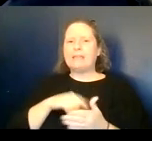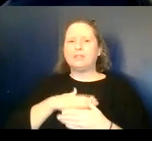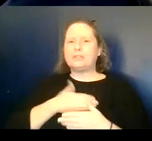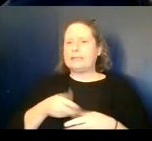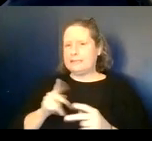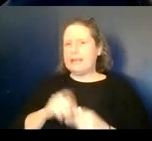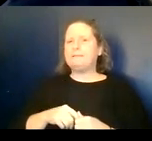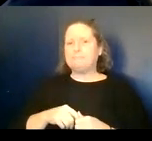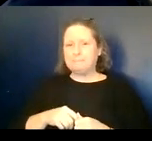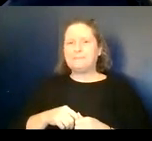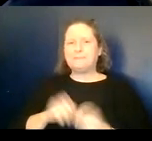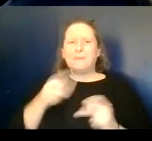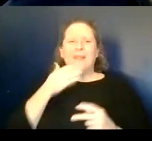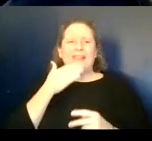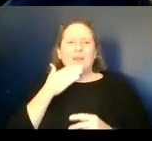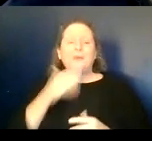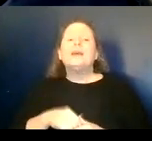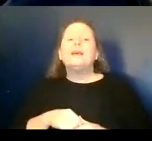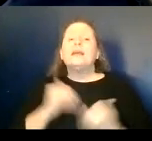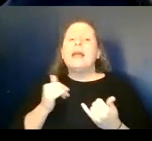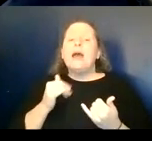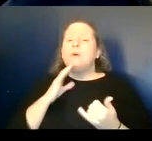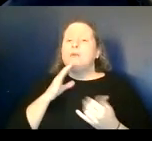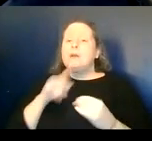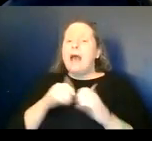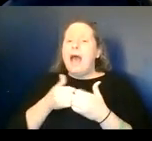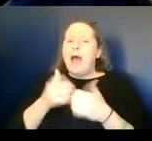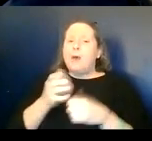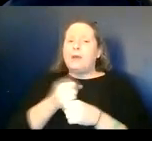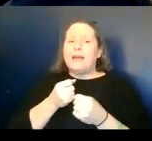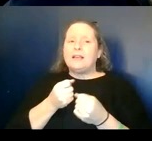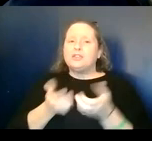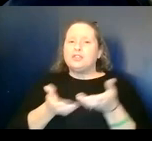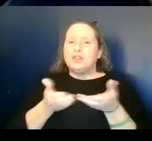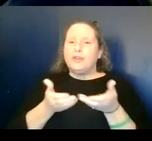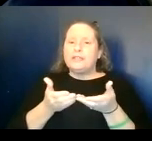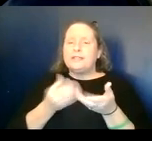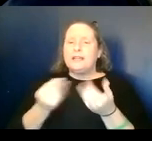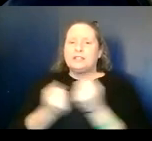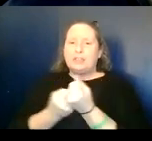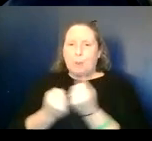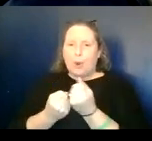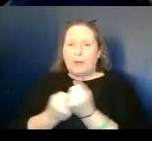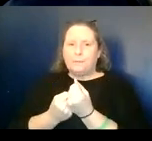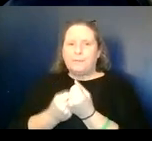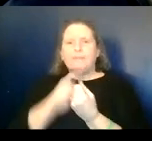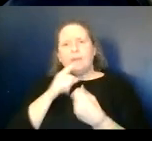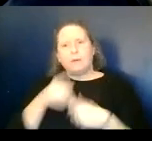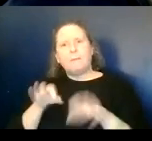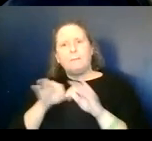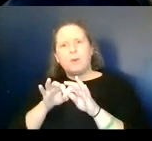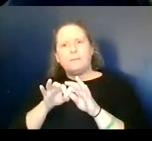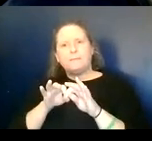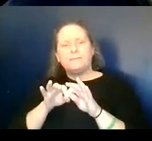TJ. So let's talk about ways to access services and supports. This is really important. For you know,